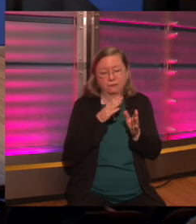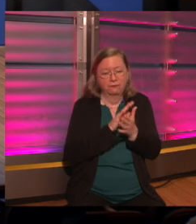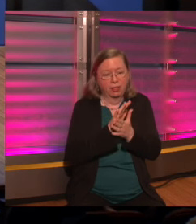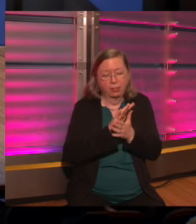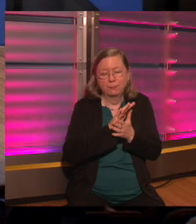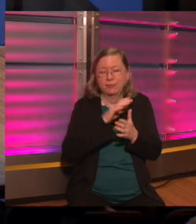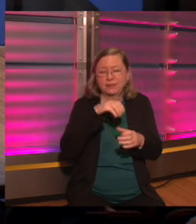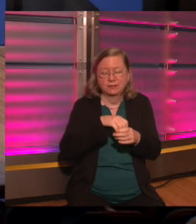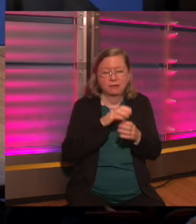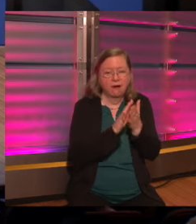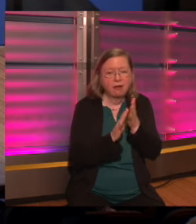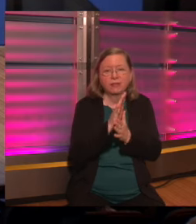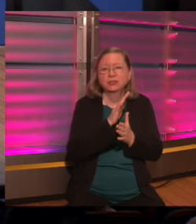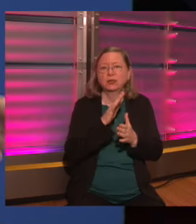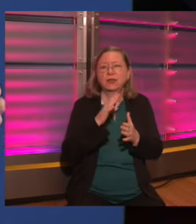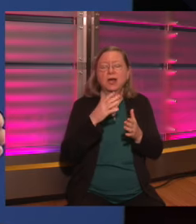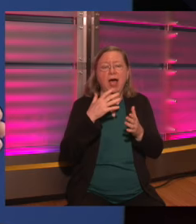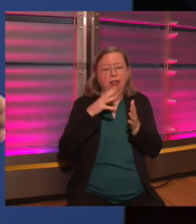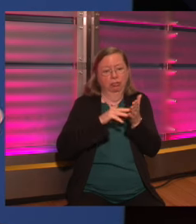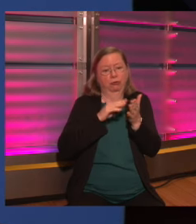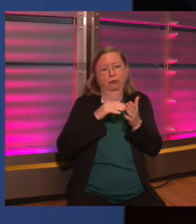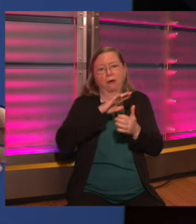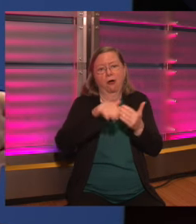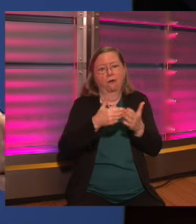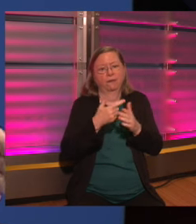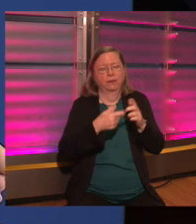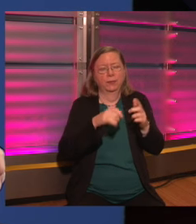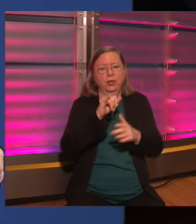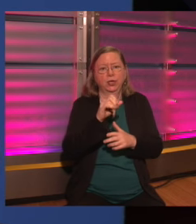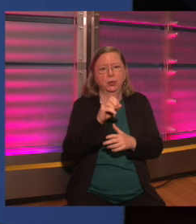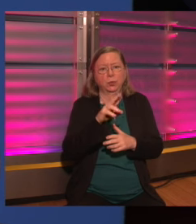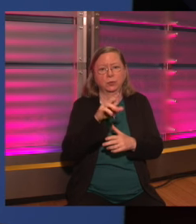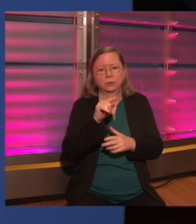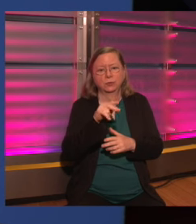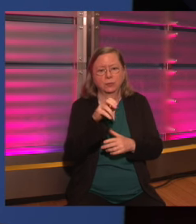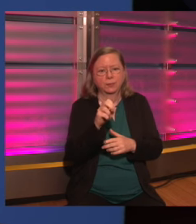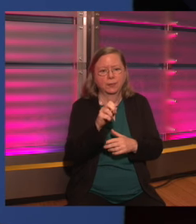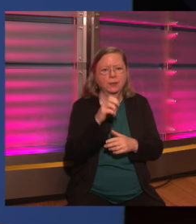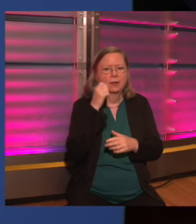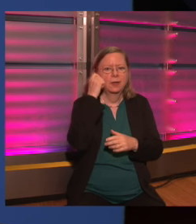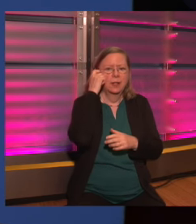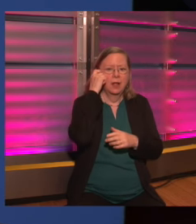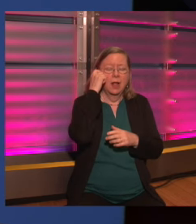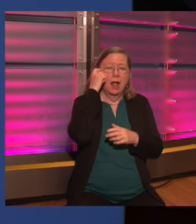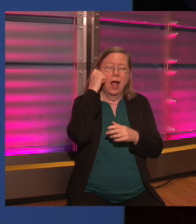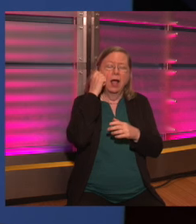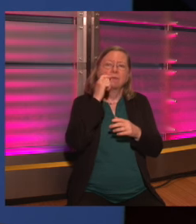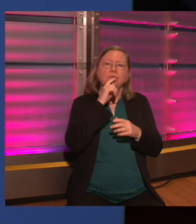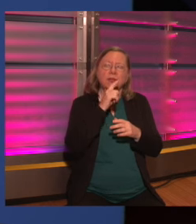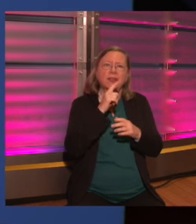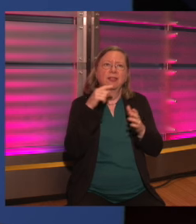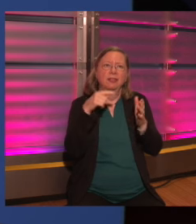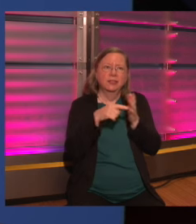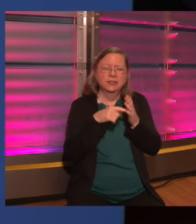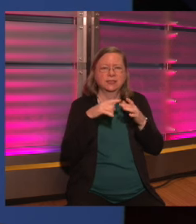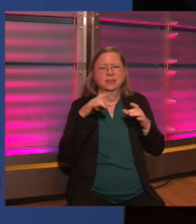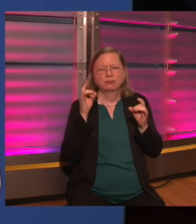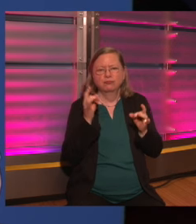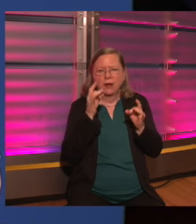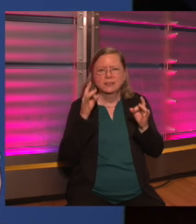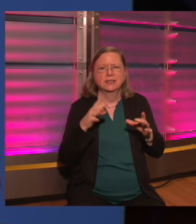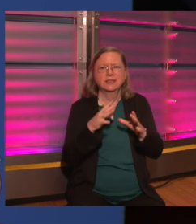when you looked at the numbers, there's no way this crisis wasn't gonna hit the boiling point that it is now. And it really truly is the most